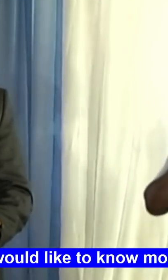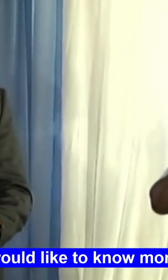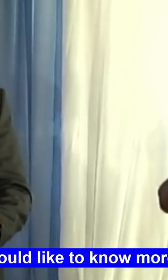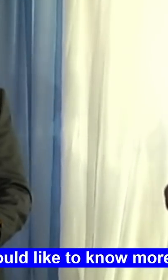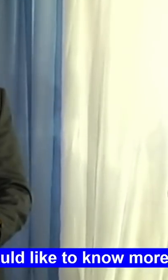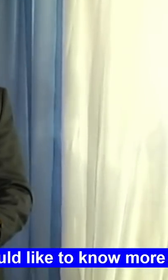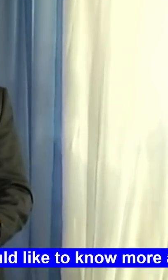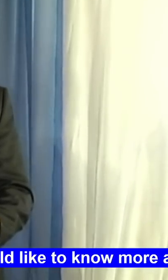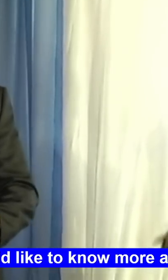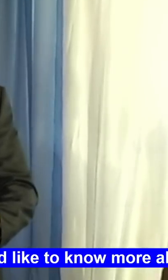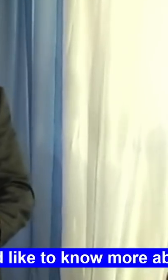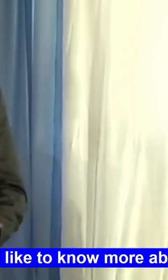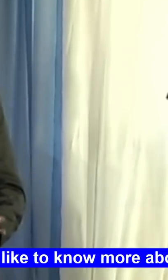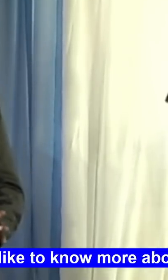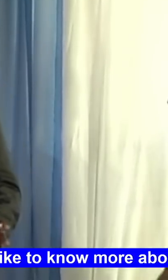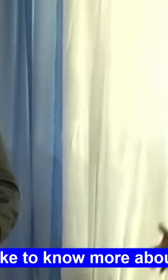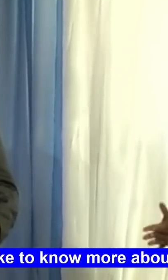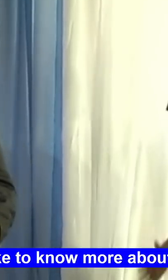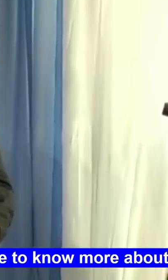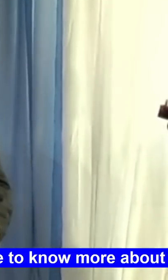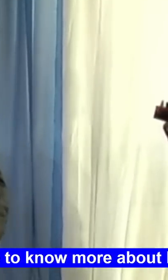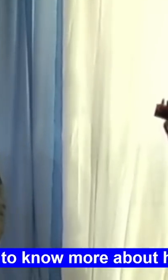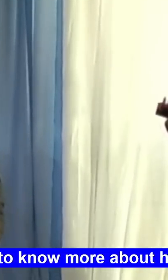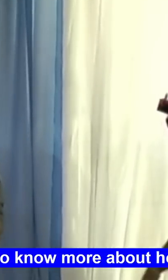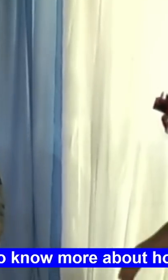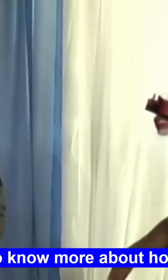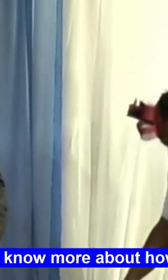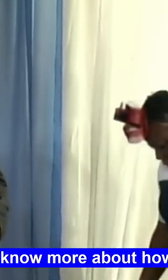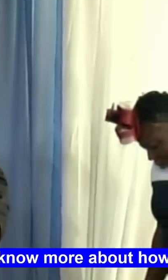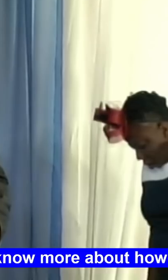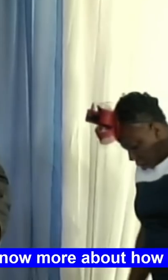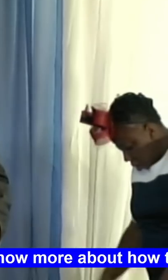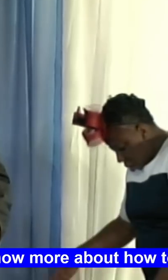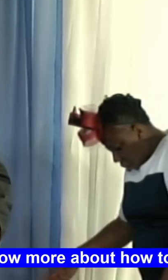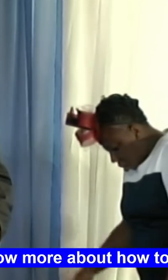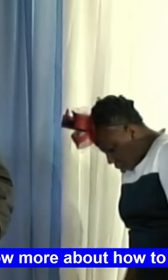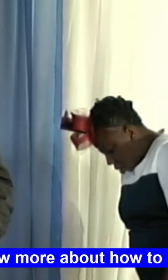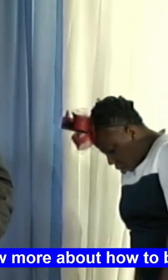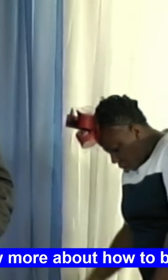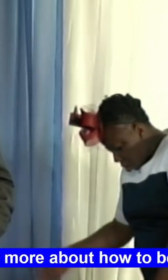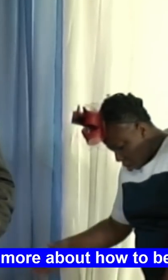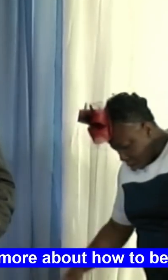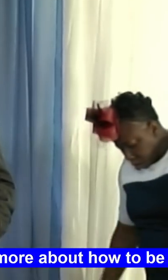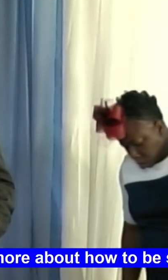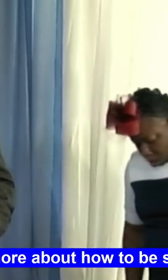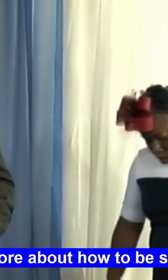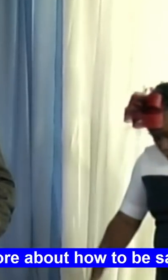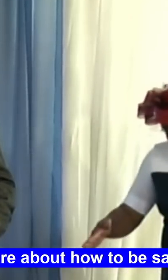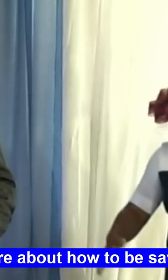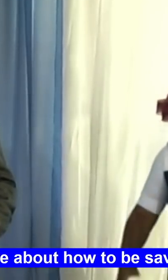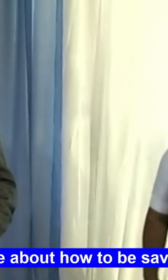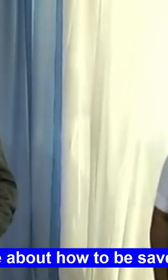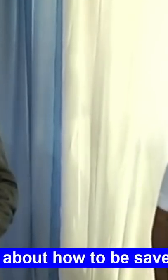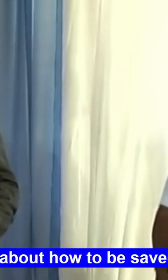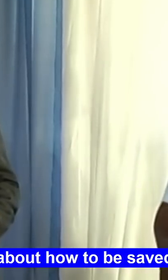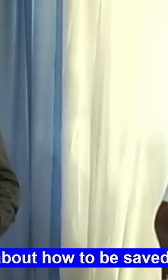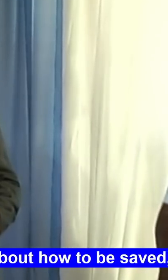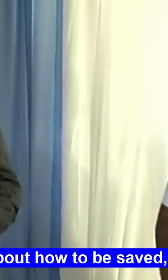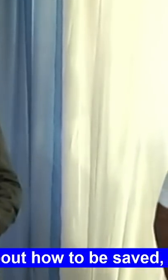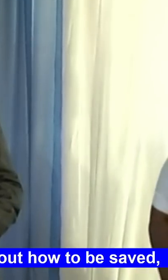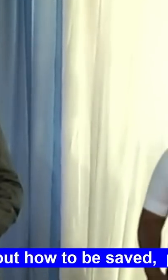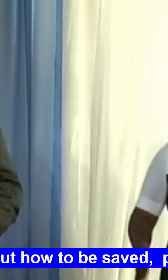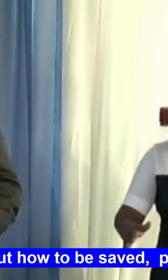we pray your continuing power to be upon us. Bless every heart. Lord God